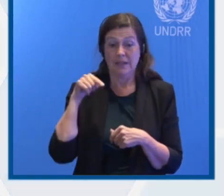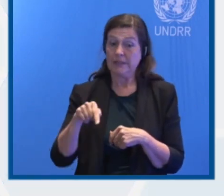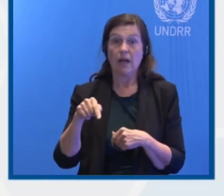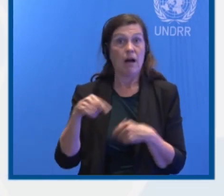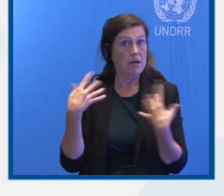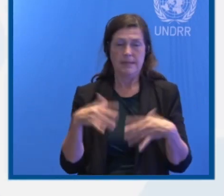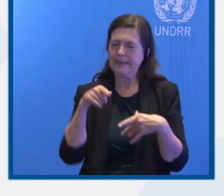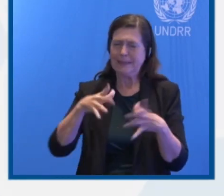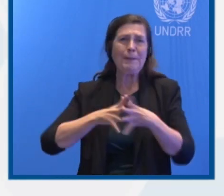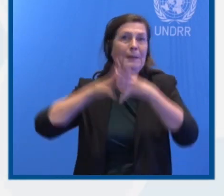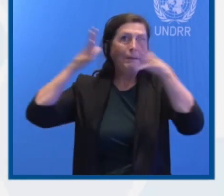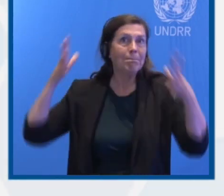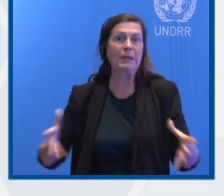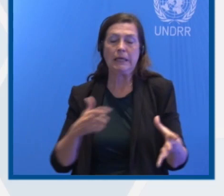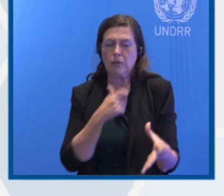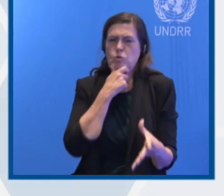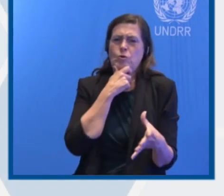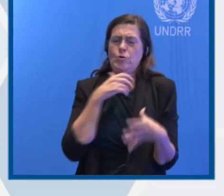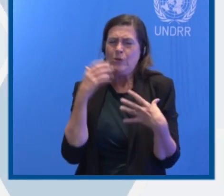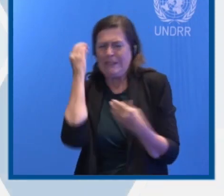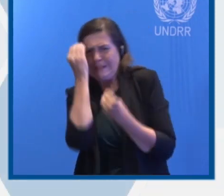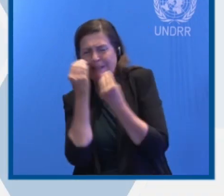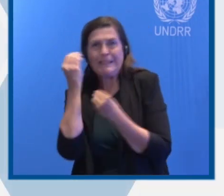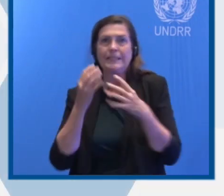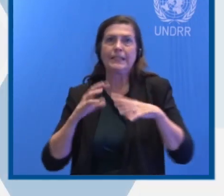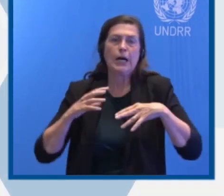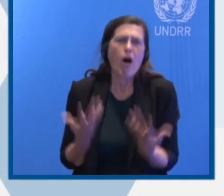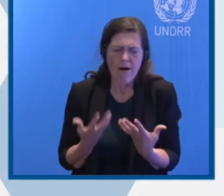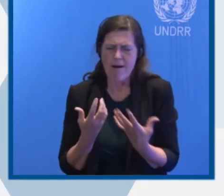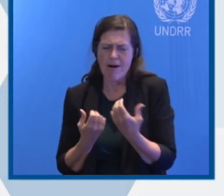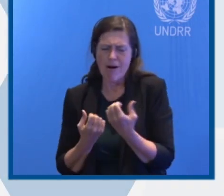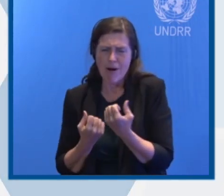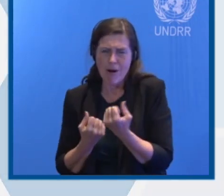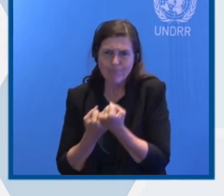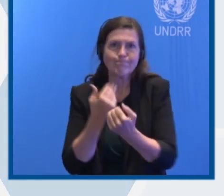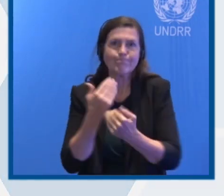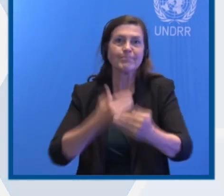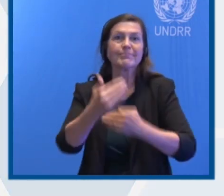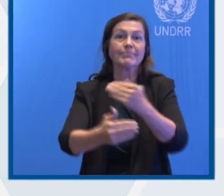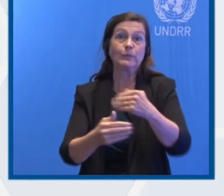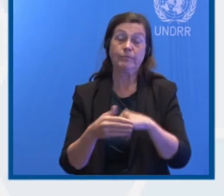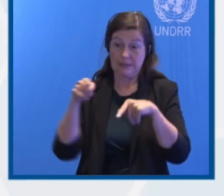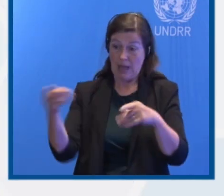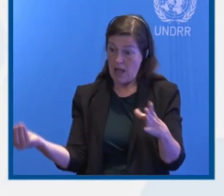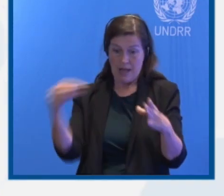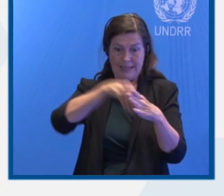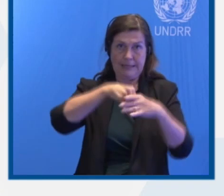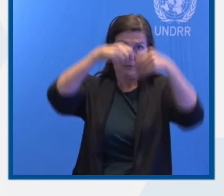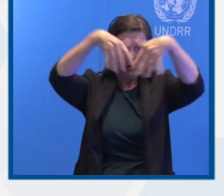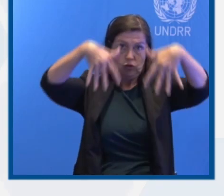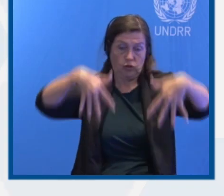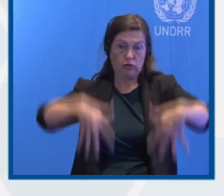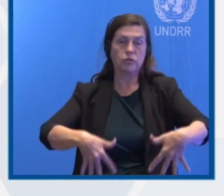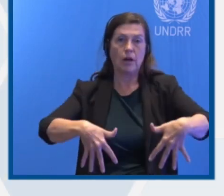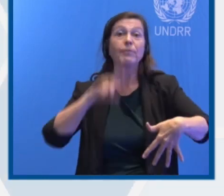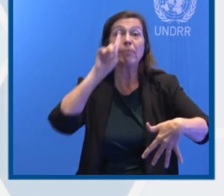another challenge required to ensure the resilience of infrastructure. During the preparatory